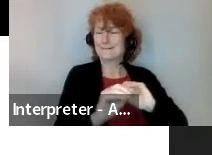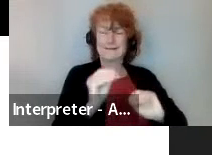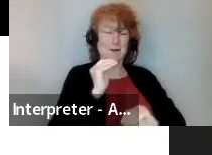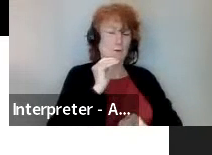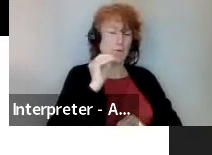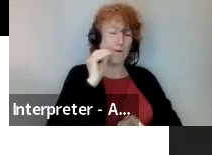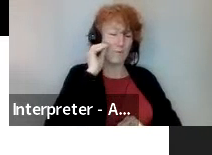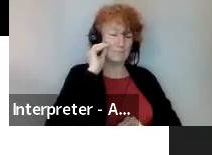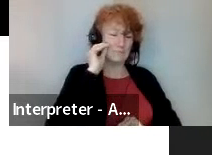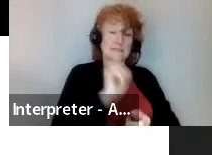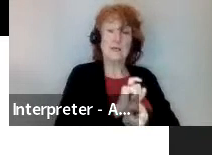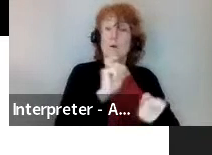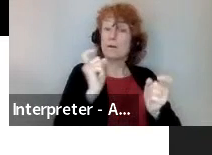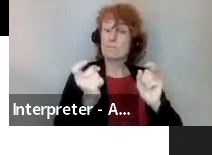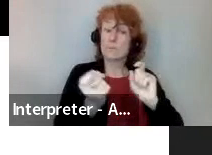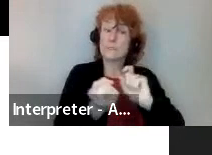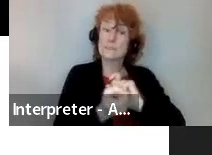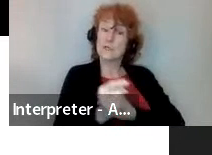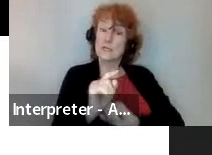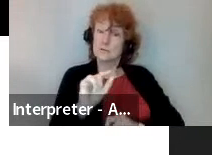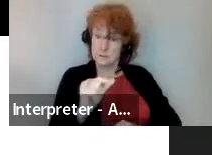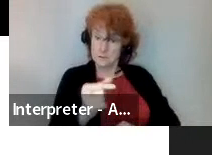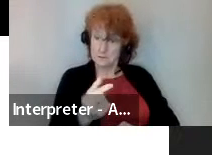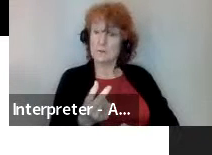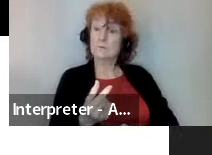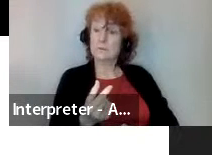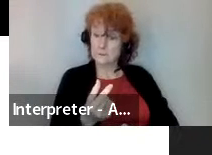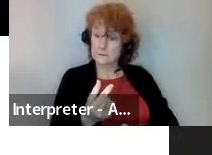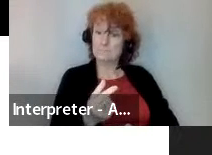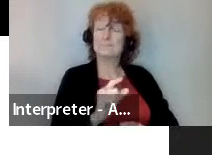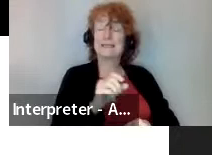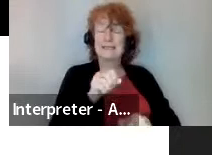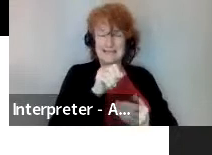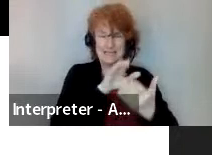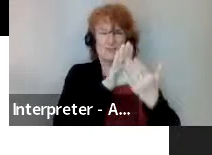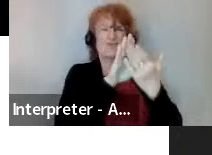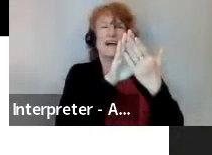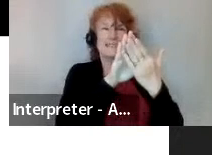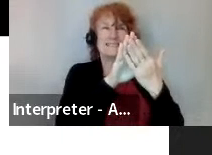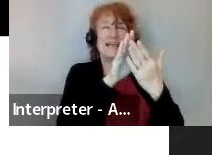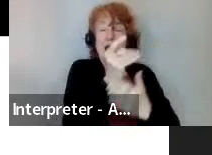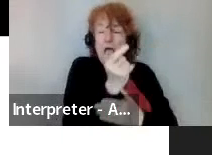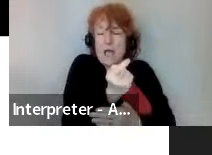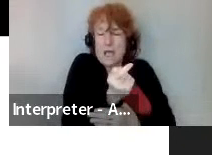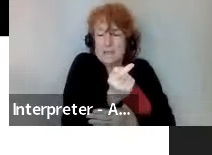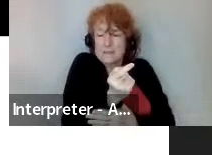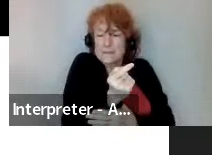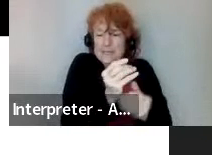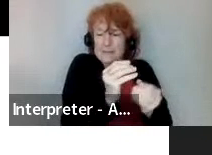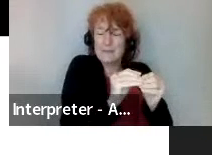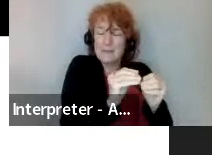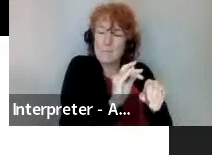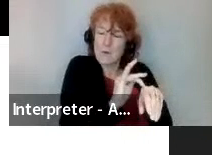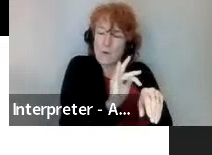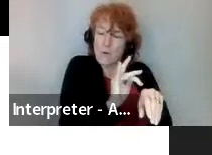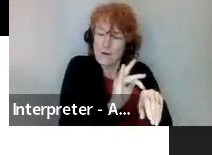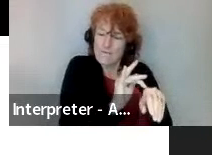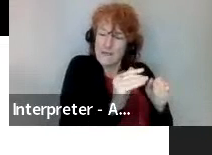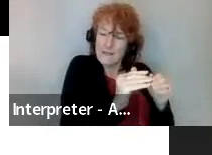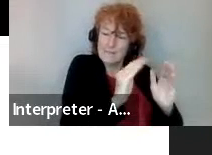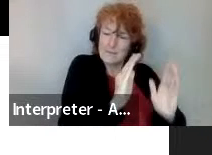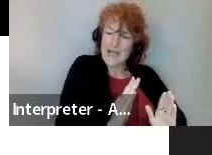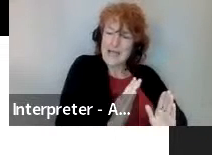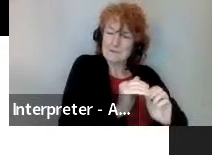available at a range of incomes in every neighborhood across the city. A little more housing in every neighborhood can have other big picture benefits for New York,